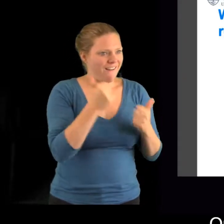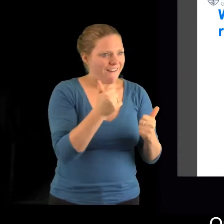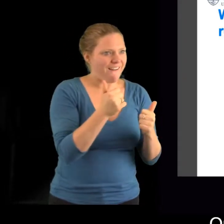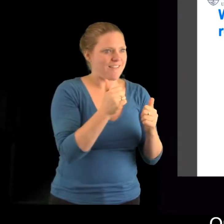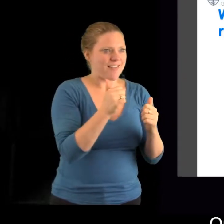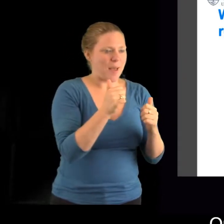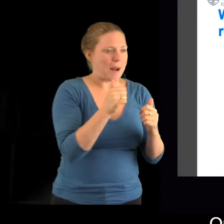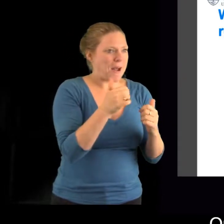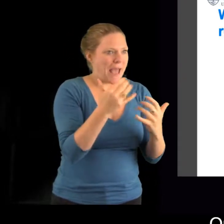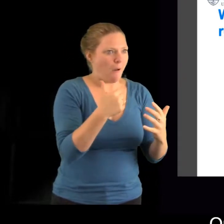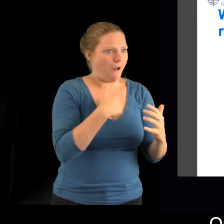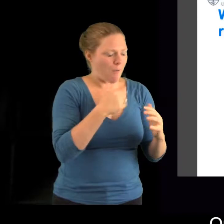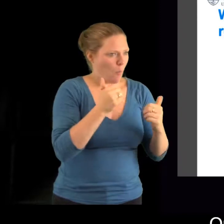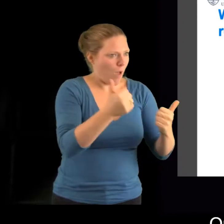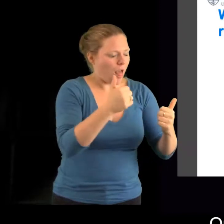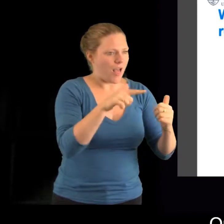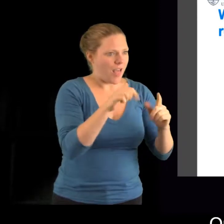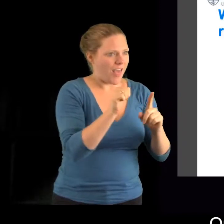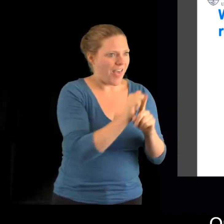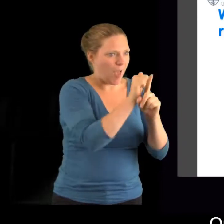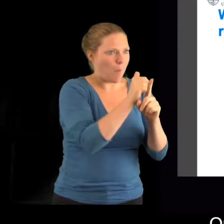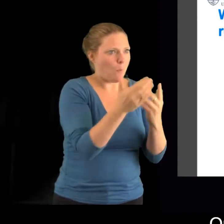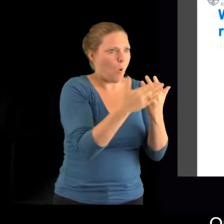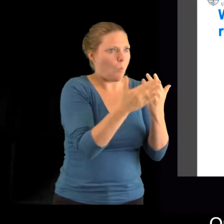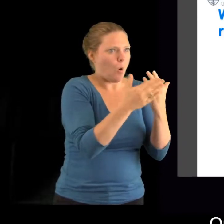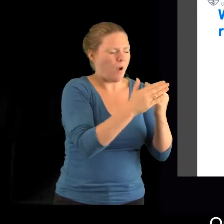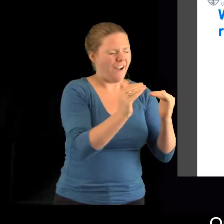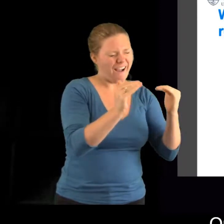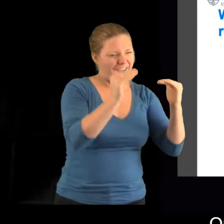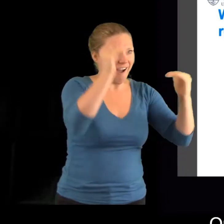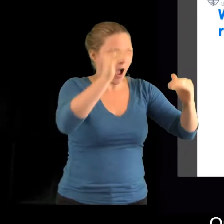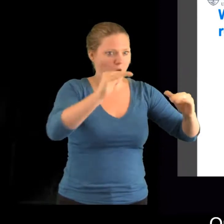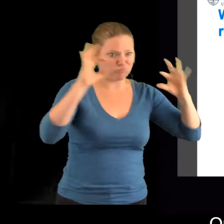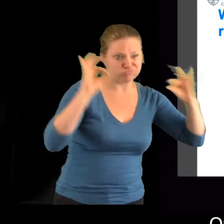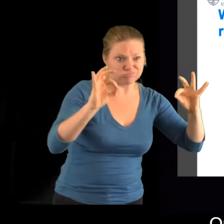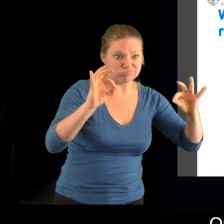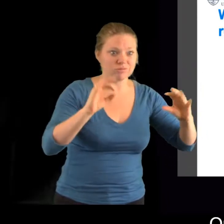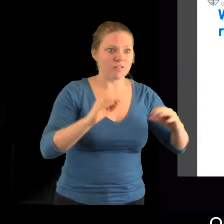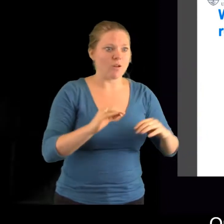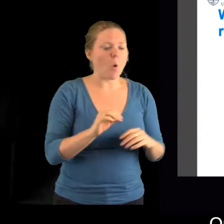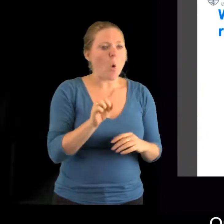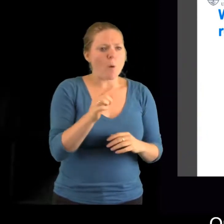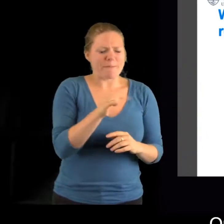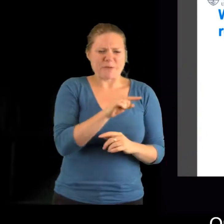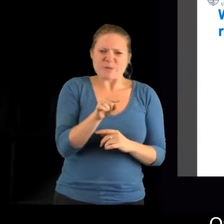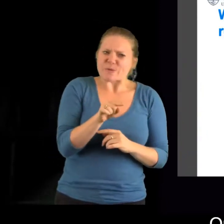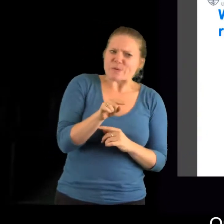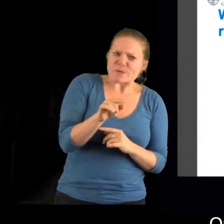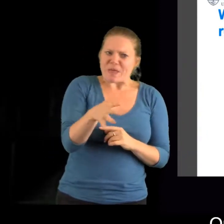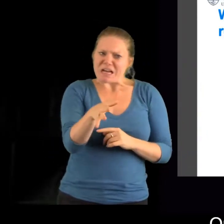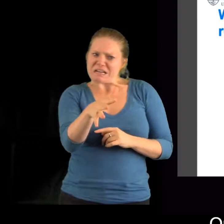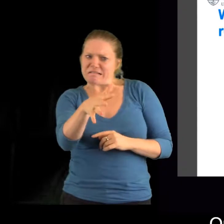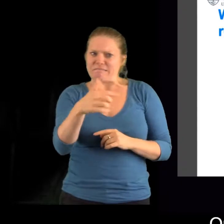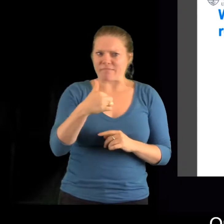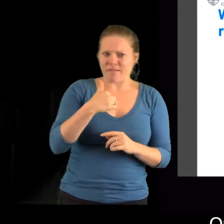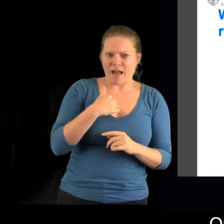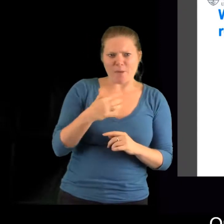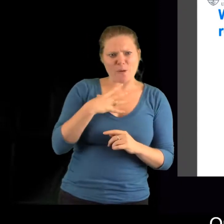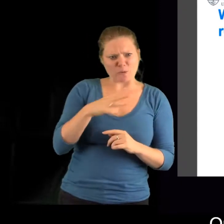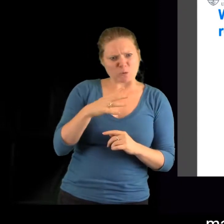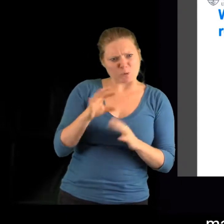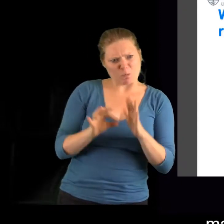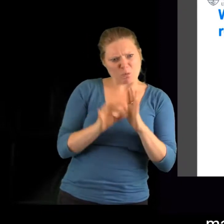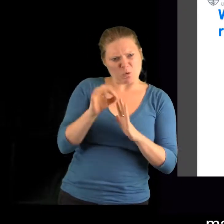of focus, polishing, and I'm going to focus on that to make it not necessarily great, but I'm going